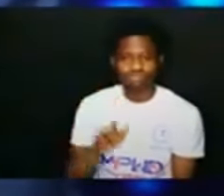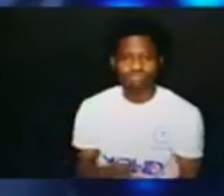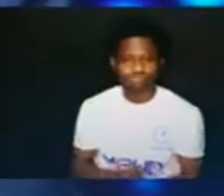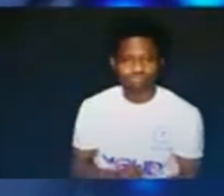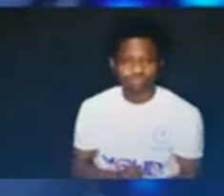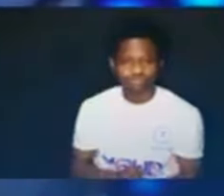1 Corinthians 4:3.